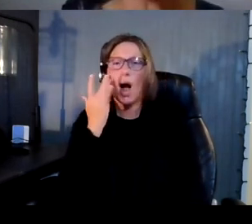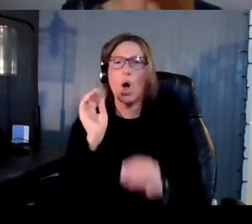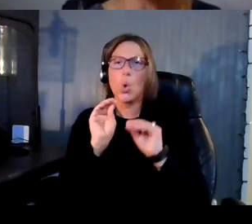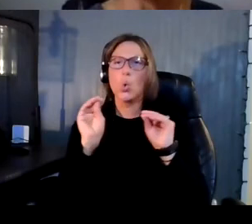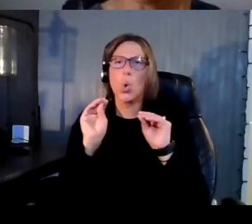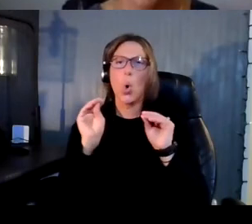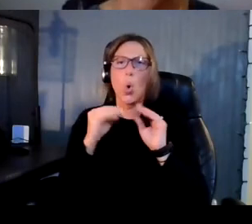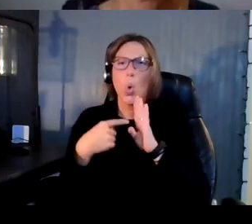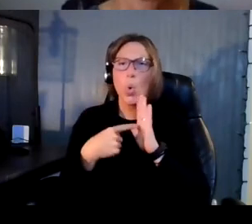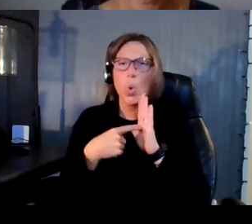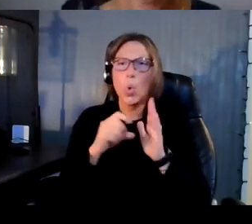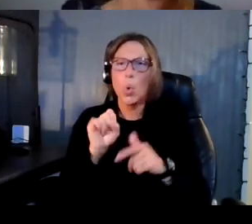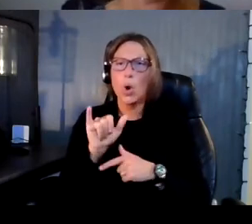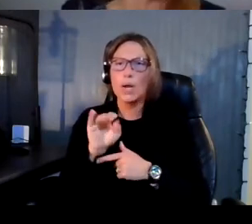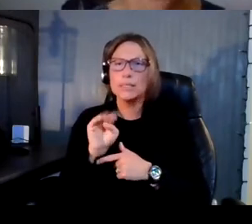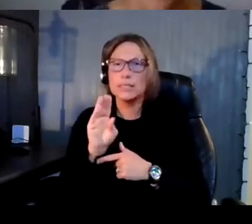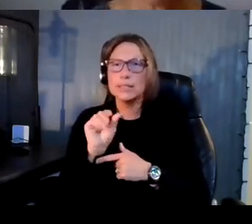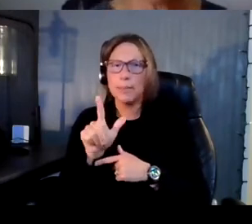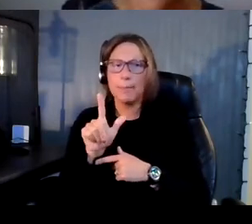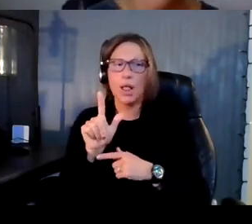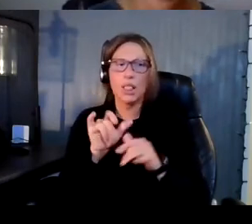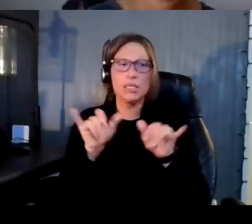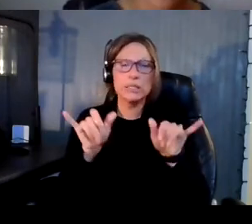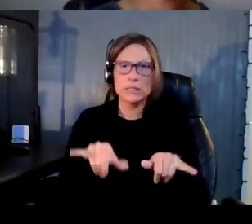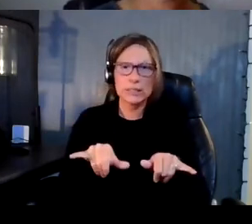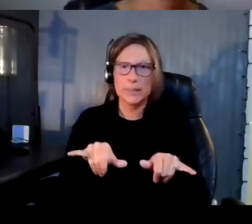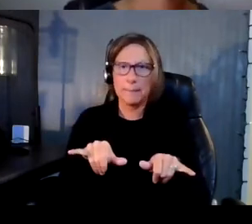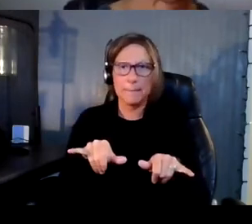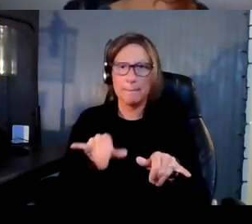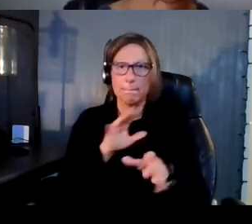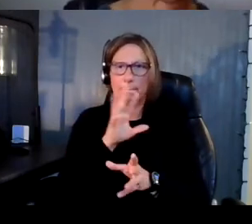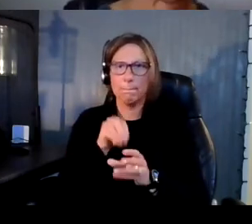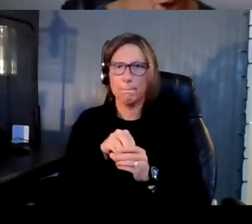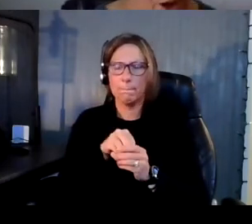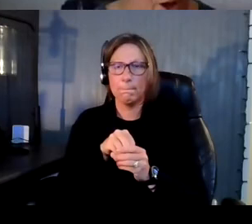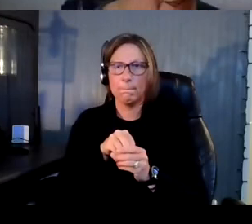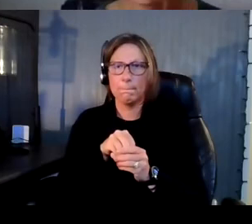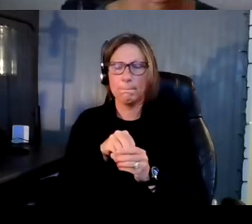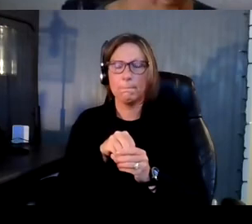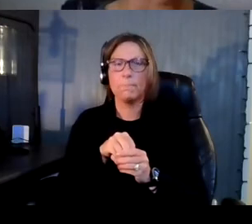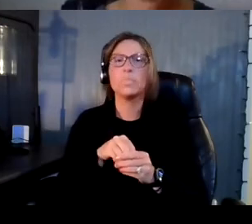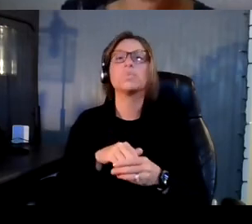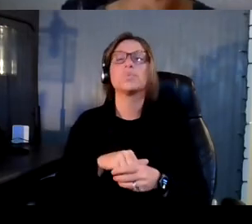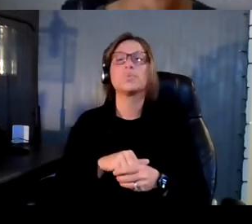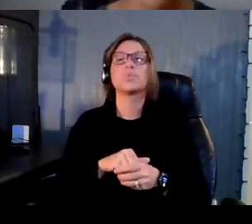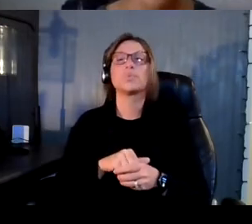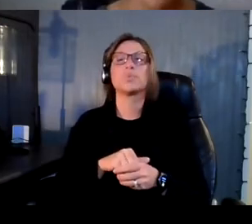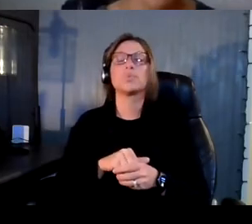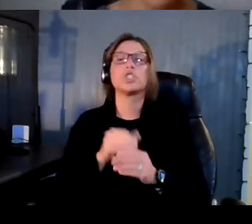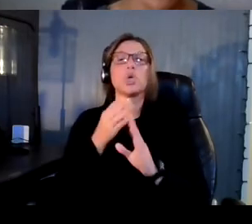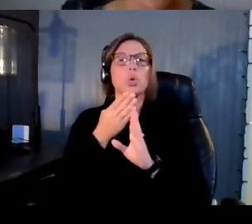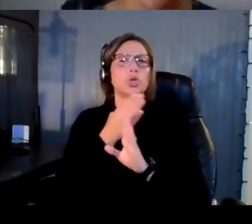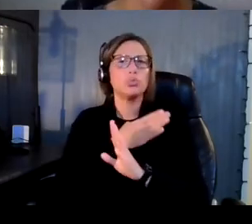or such in order to get there. So these are pre-symbolic. There's no kind